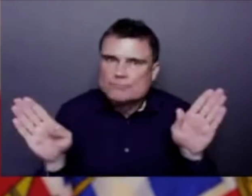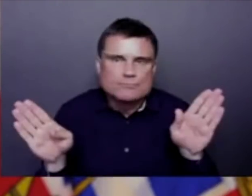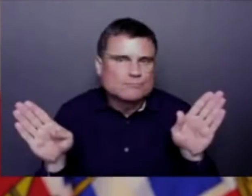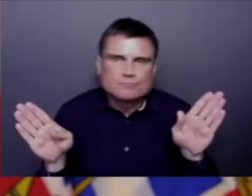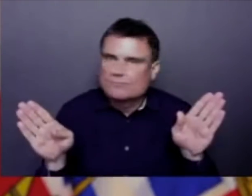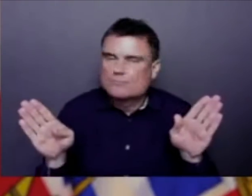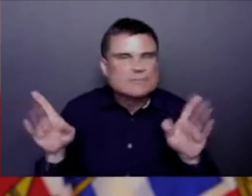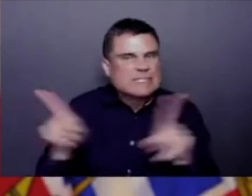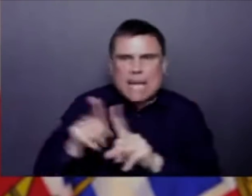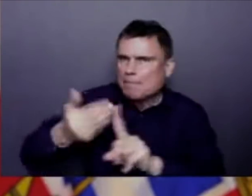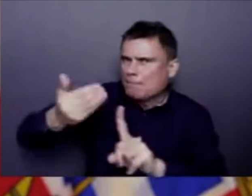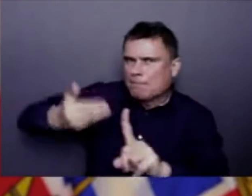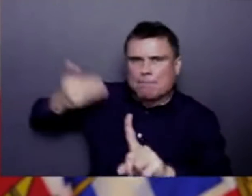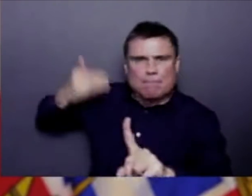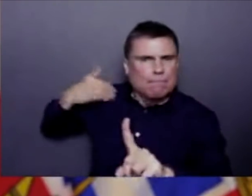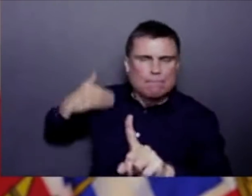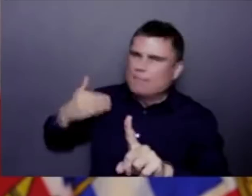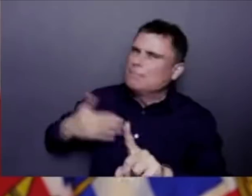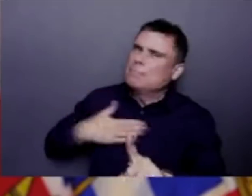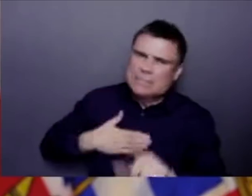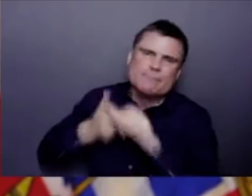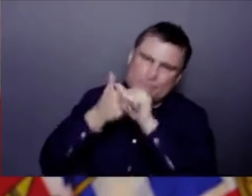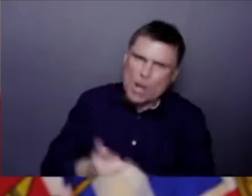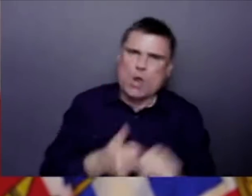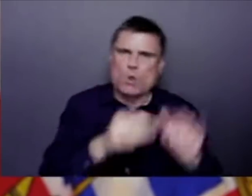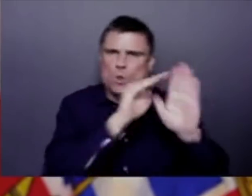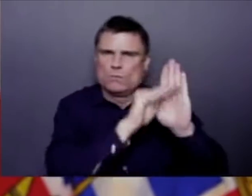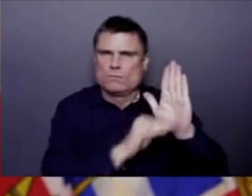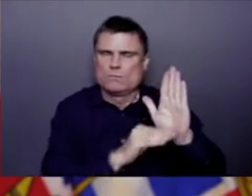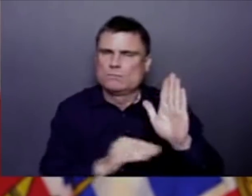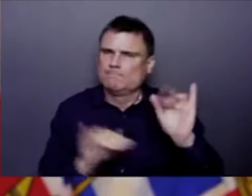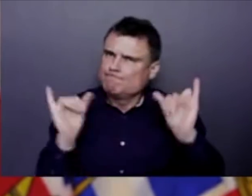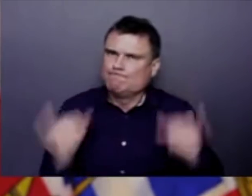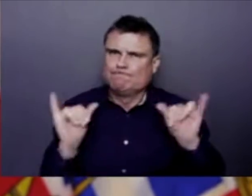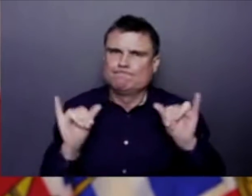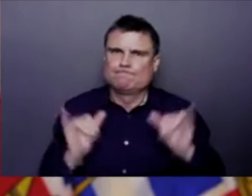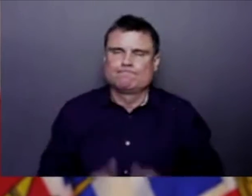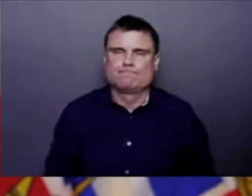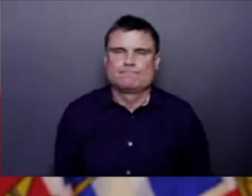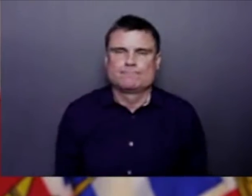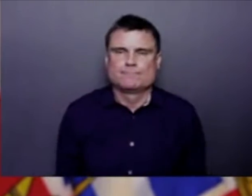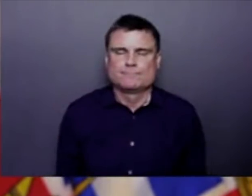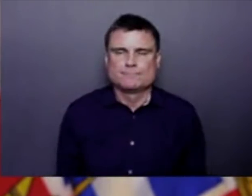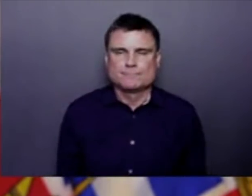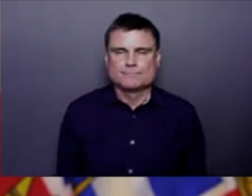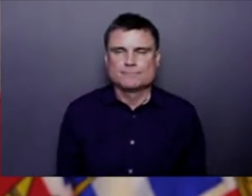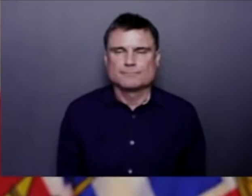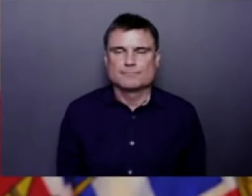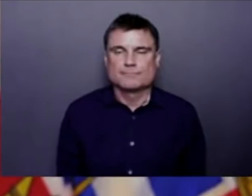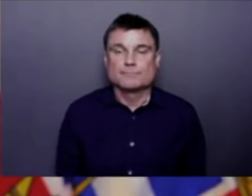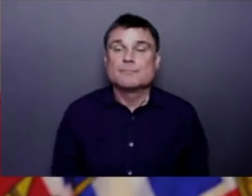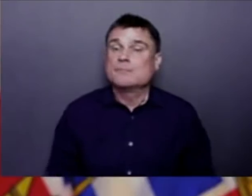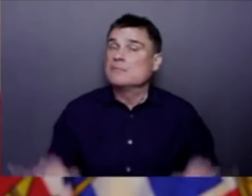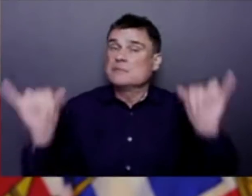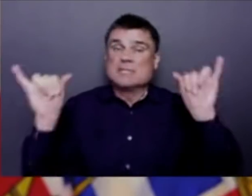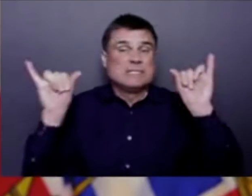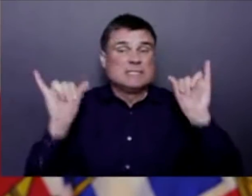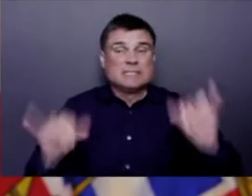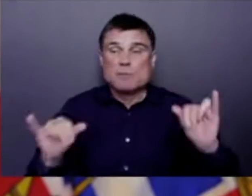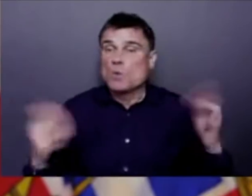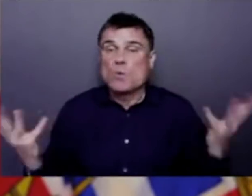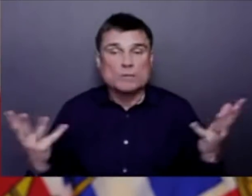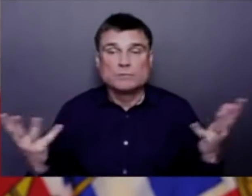us. With that in mind, I want to remind people that our current events and gatherings orders means that